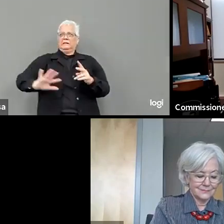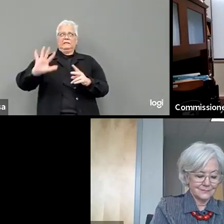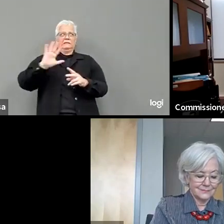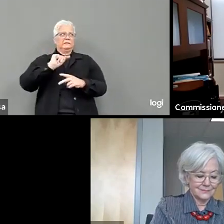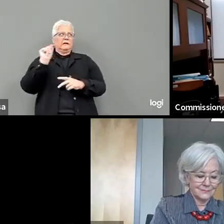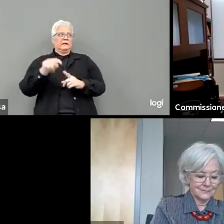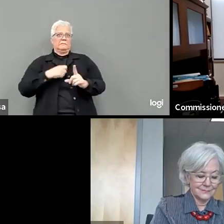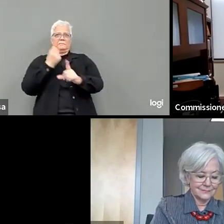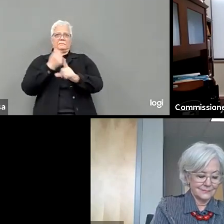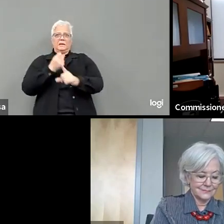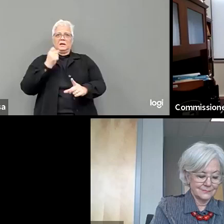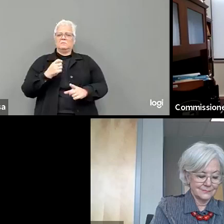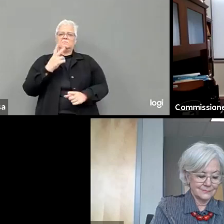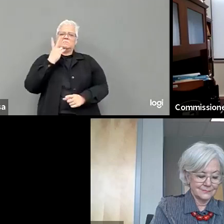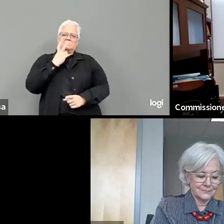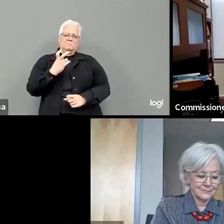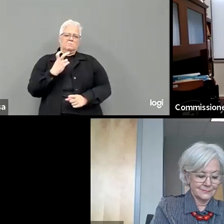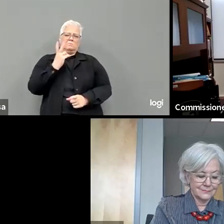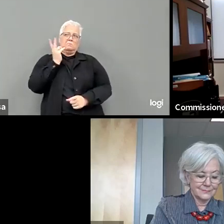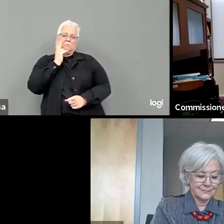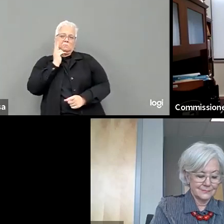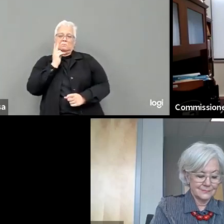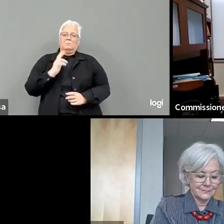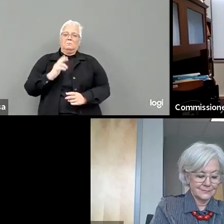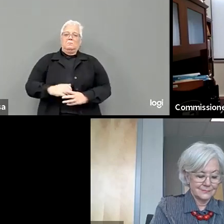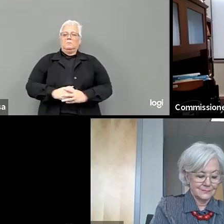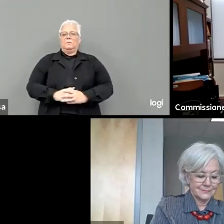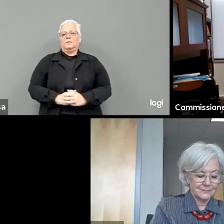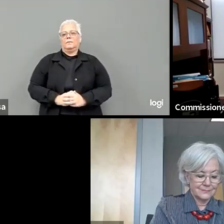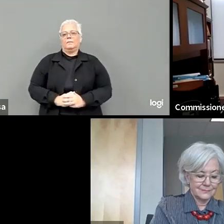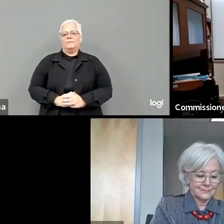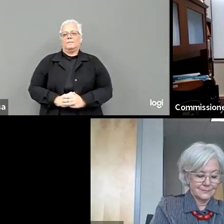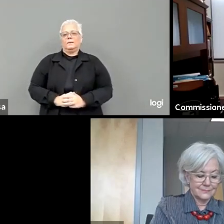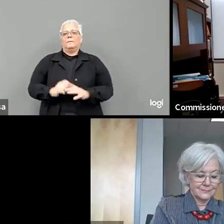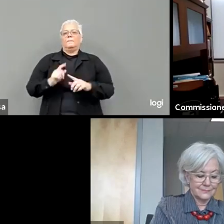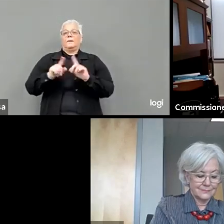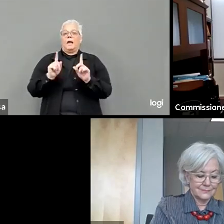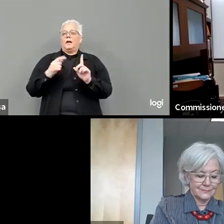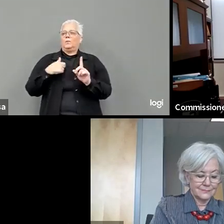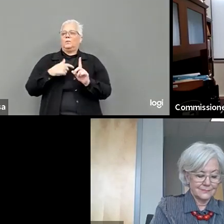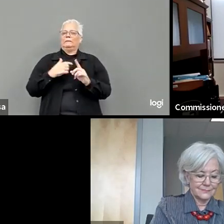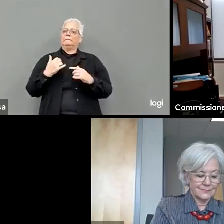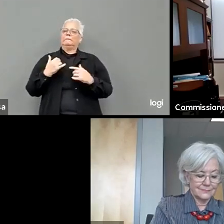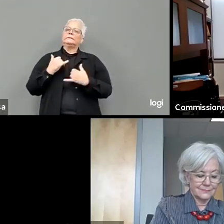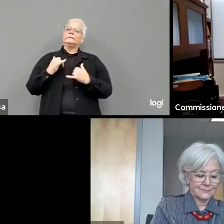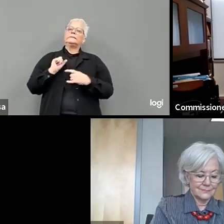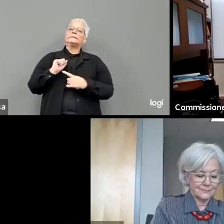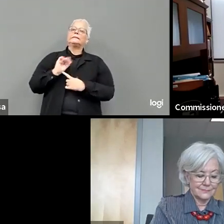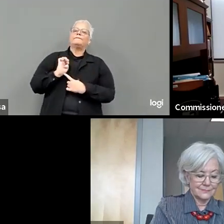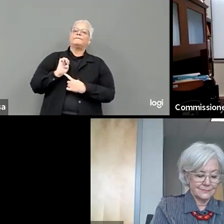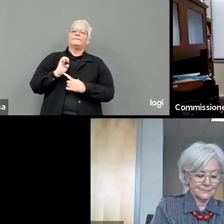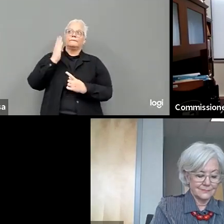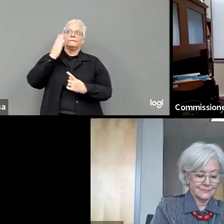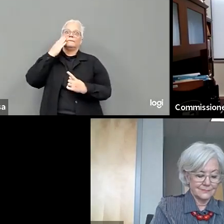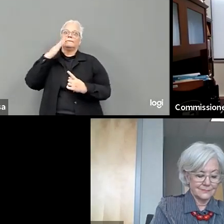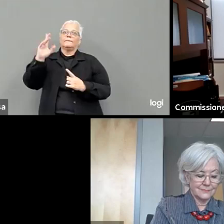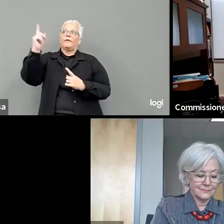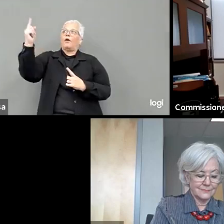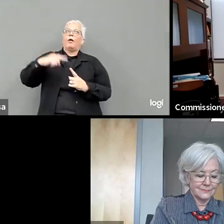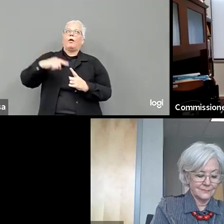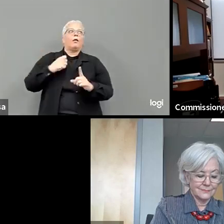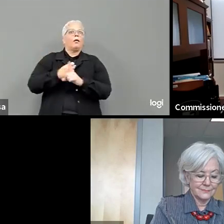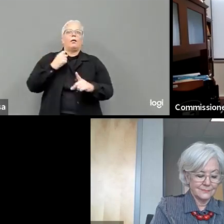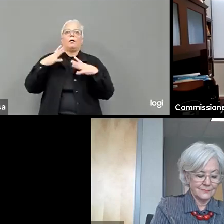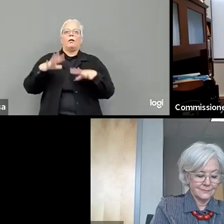We have alternate plans in case we do have adverse weather, knowing that that's a possibility. It's wintertime. So we want to